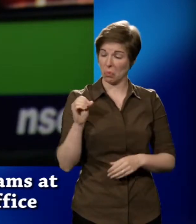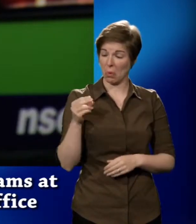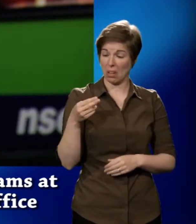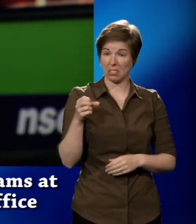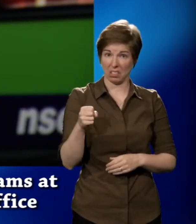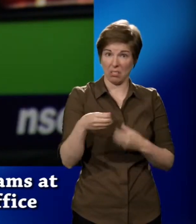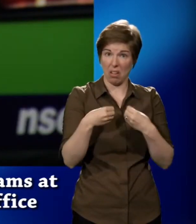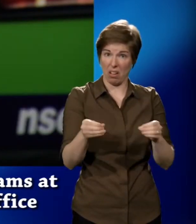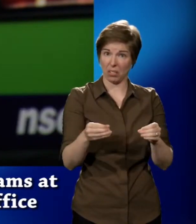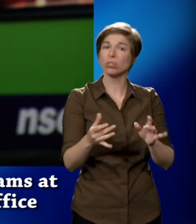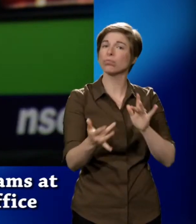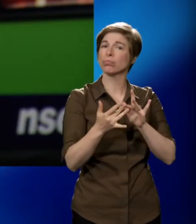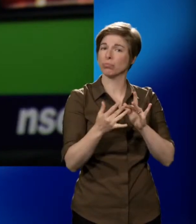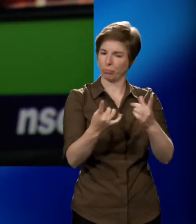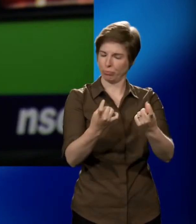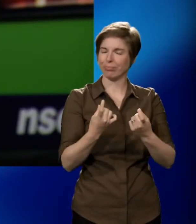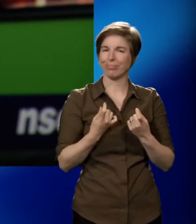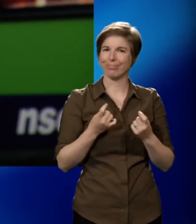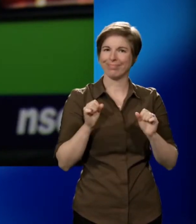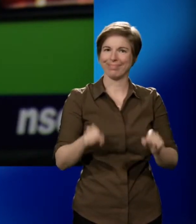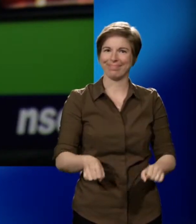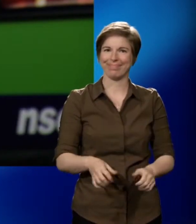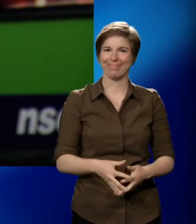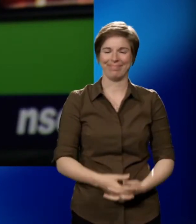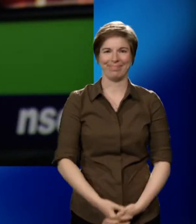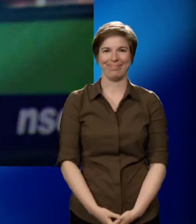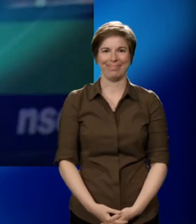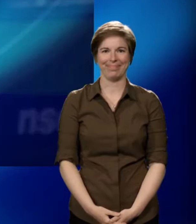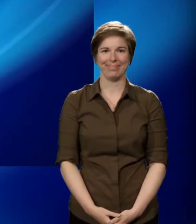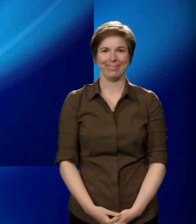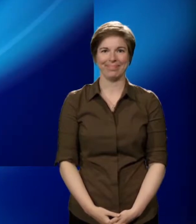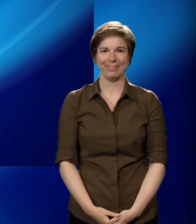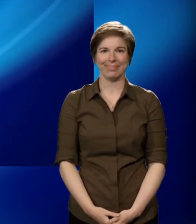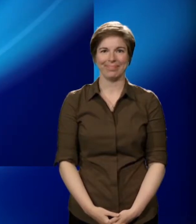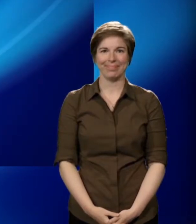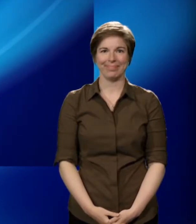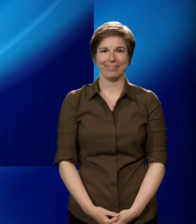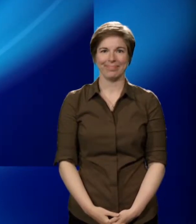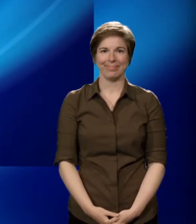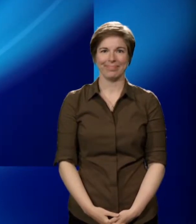Occupational Health and Safety Office and answer your questions.